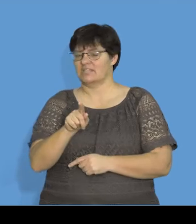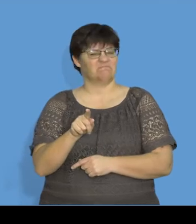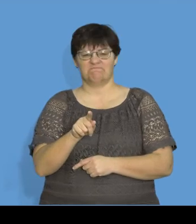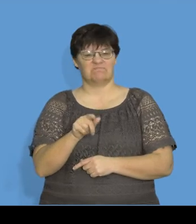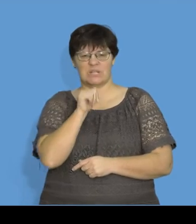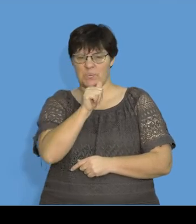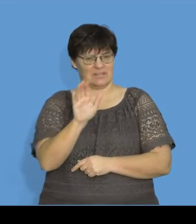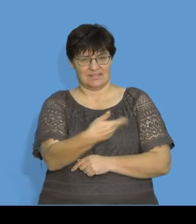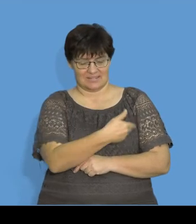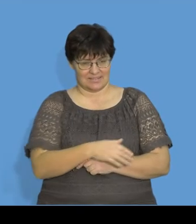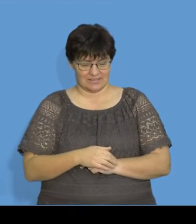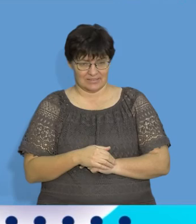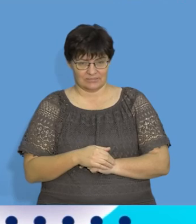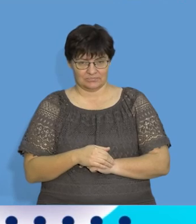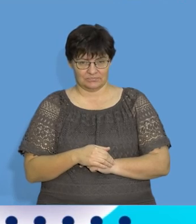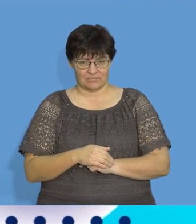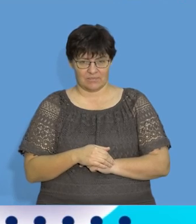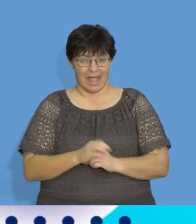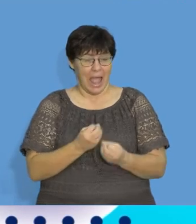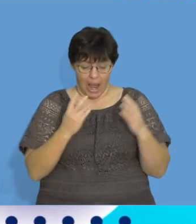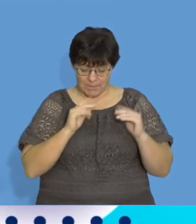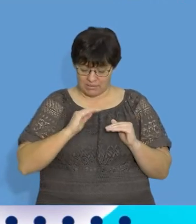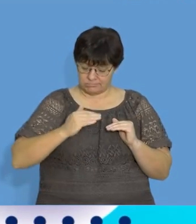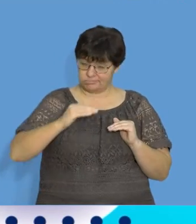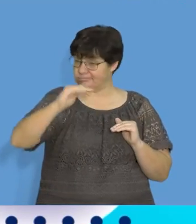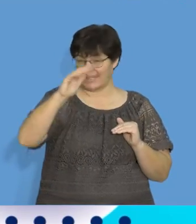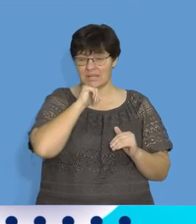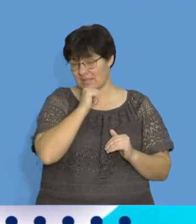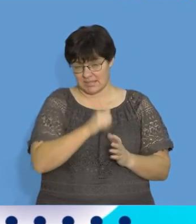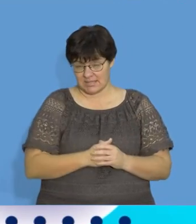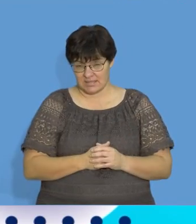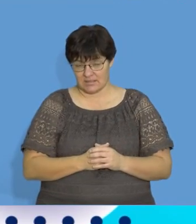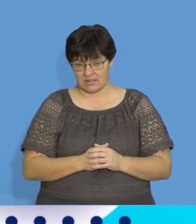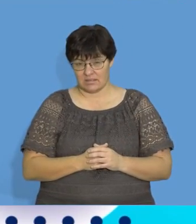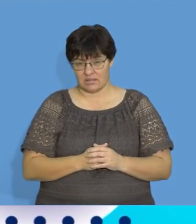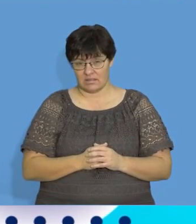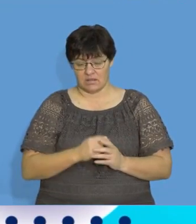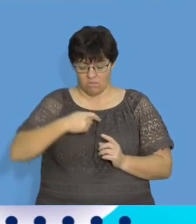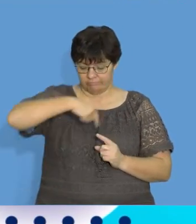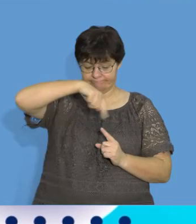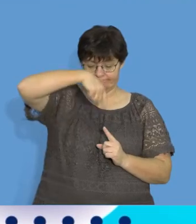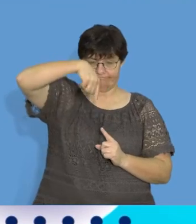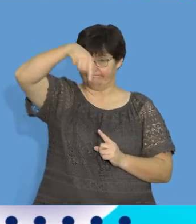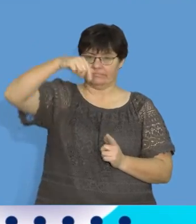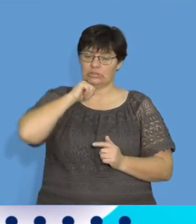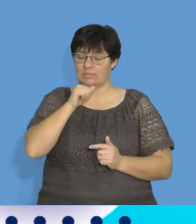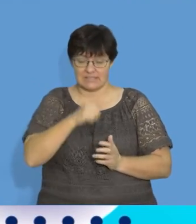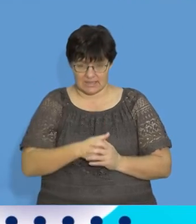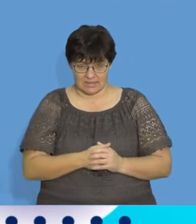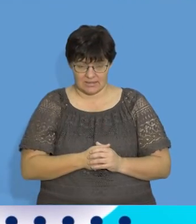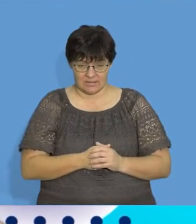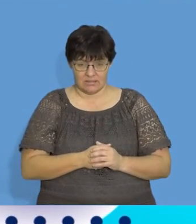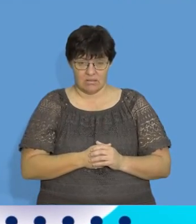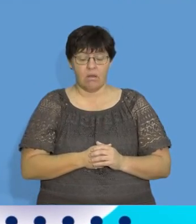15 doesn't matter. It doesn't matter how many stairs she went up. It doesn't matter whether they were winding stairs. It